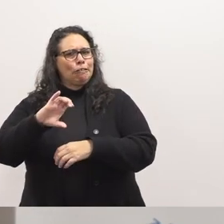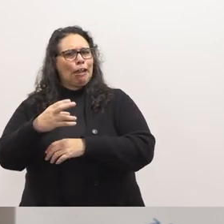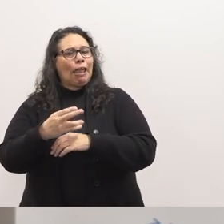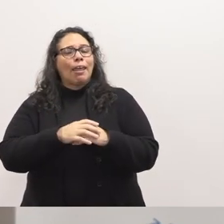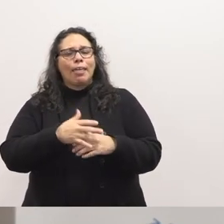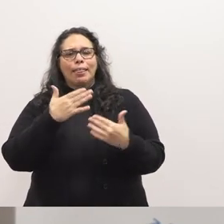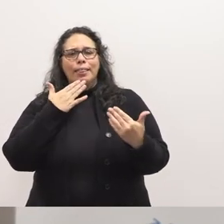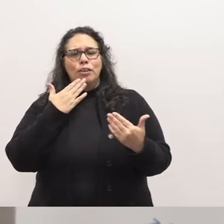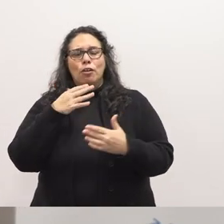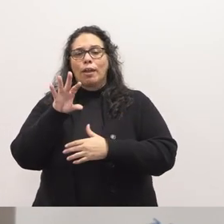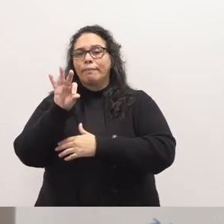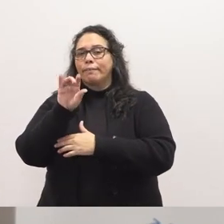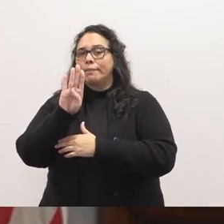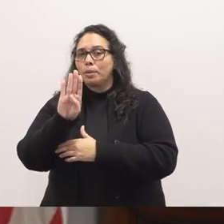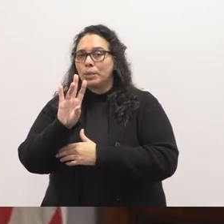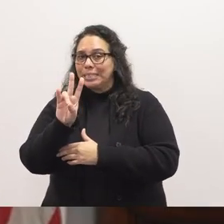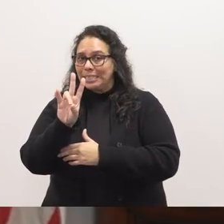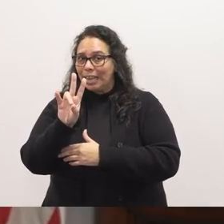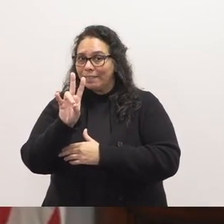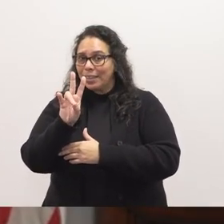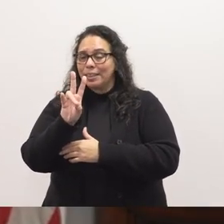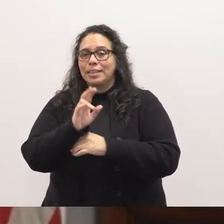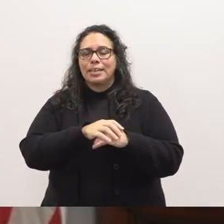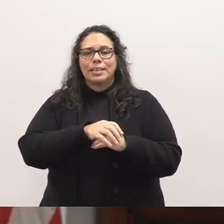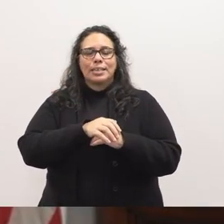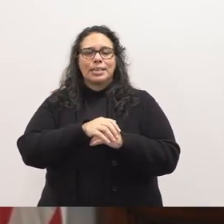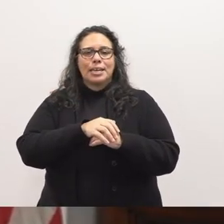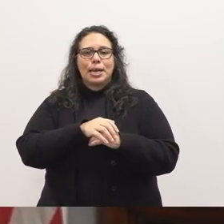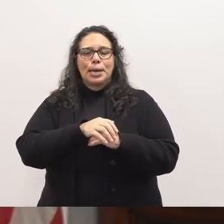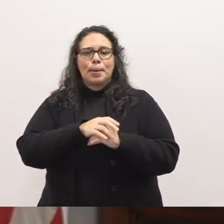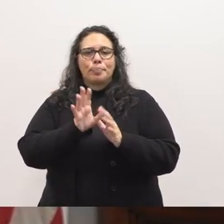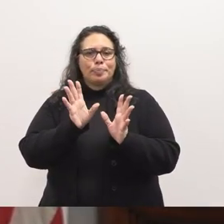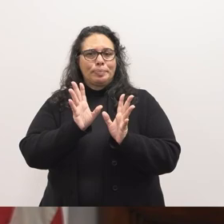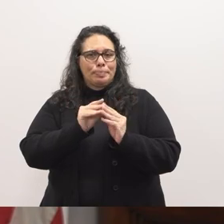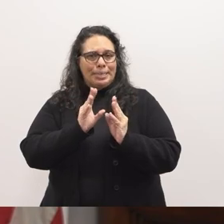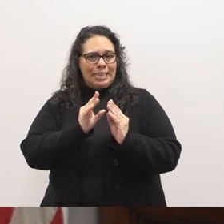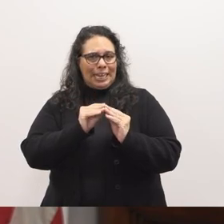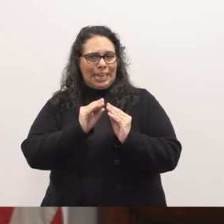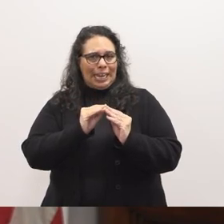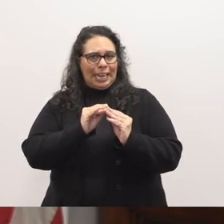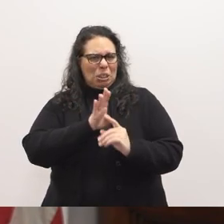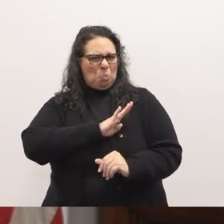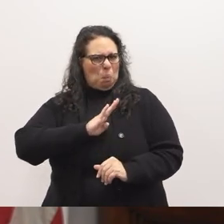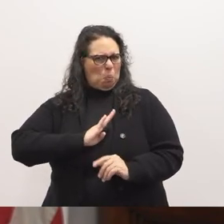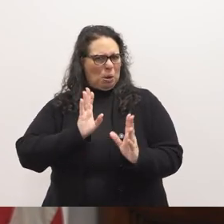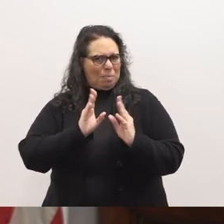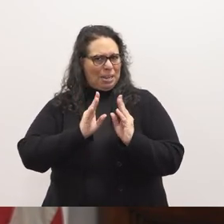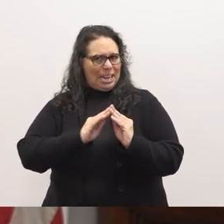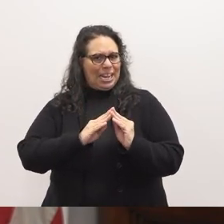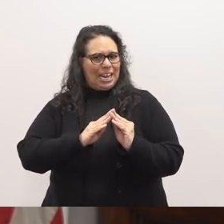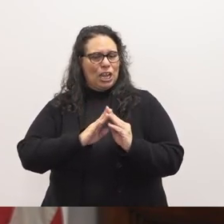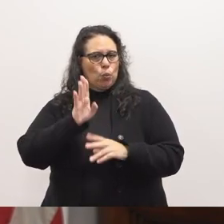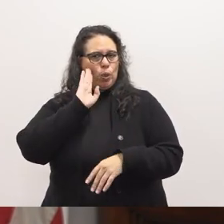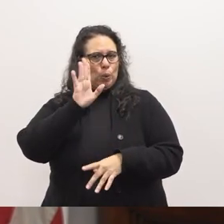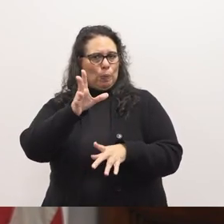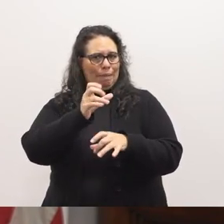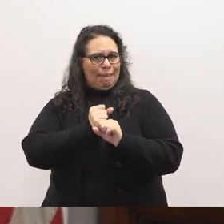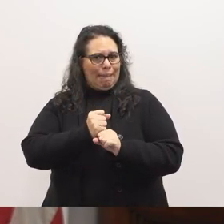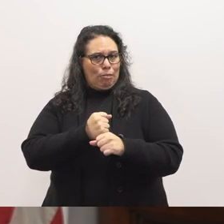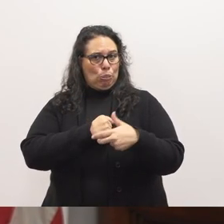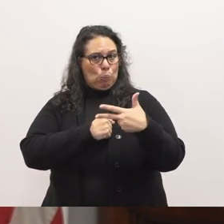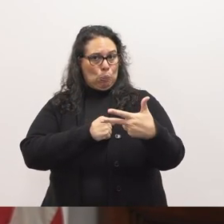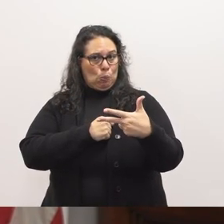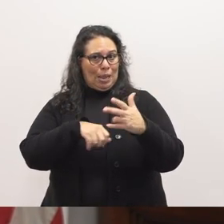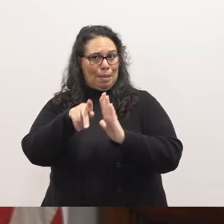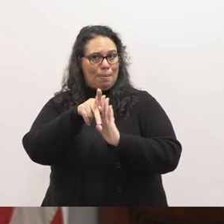at our February 7th upcoming school board meeting, our board will receive three policies up